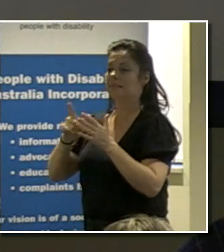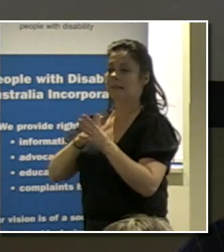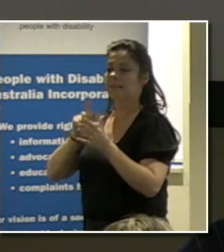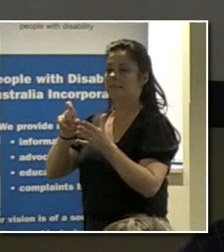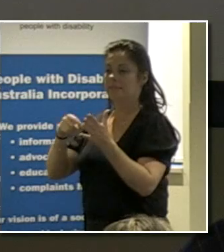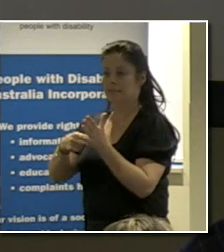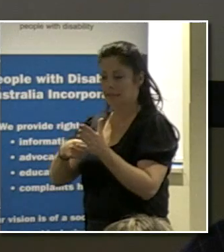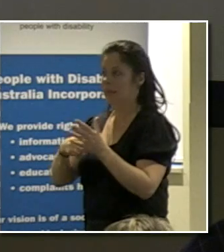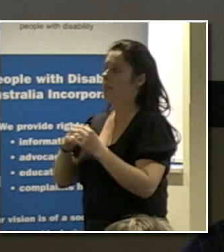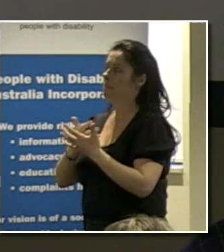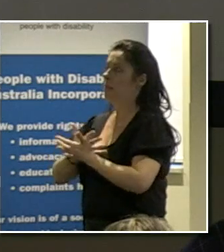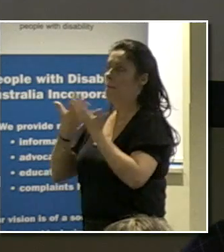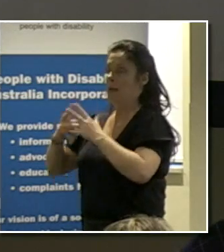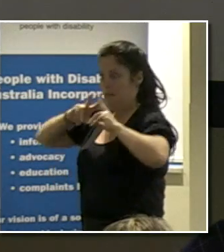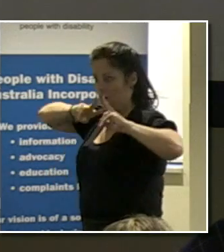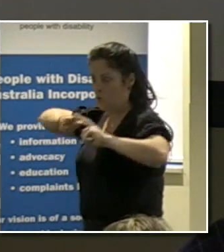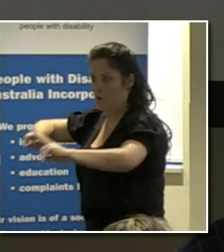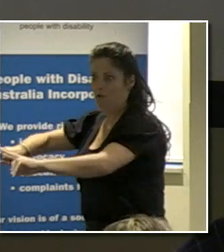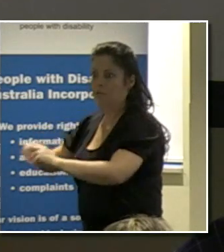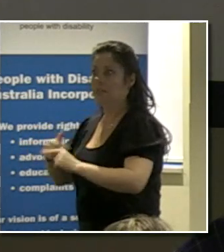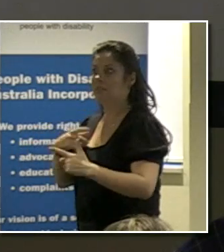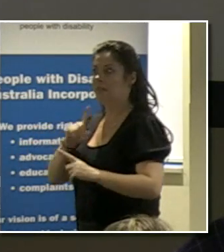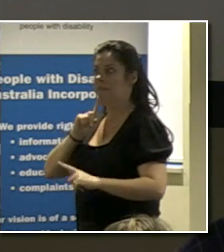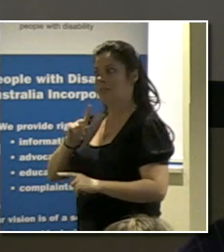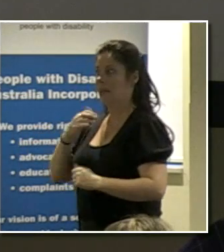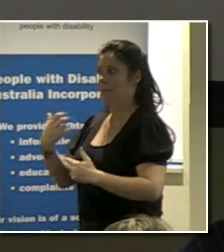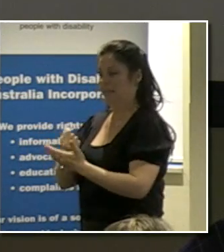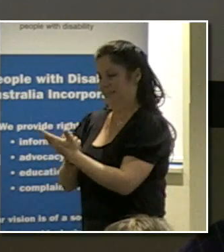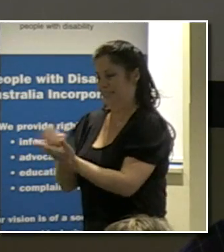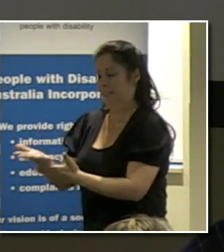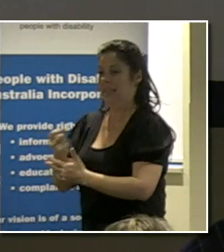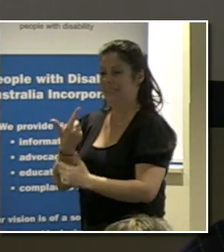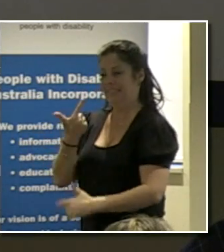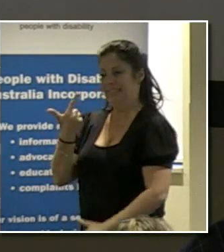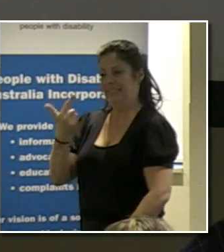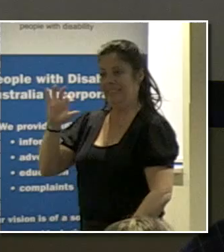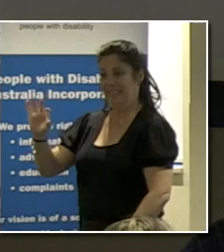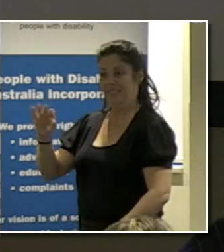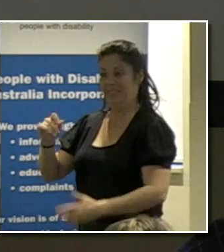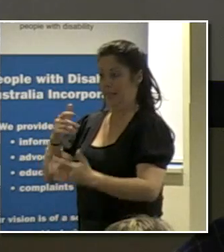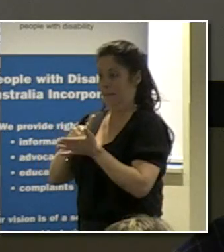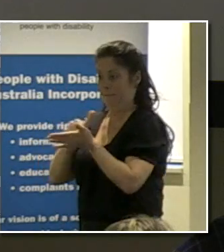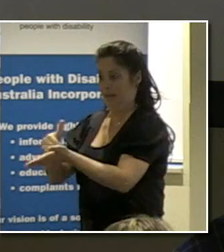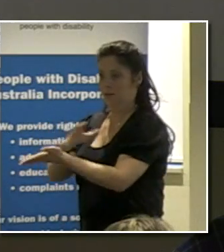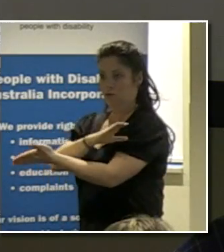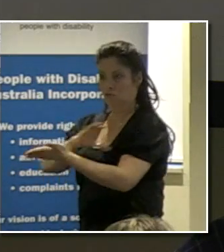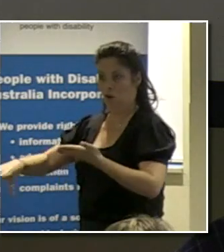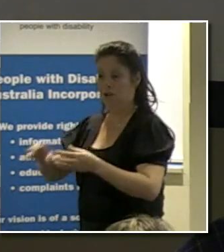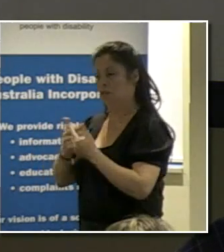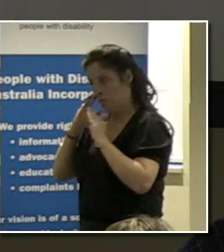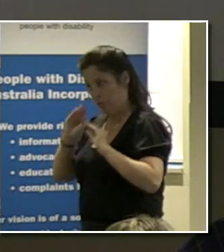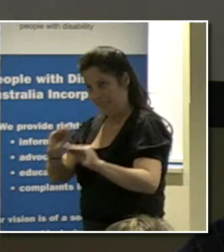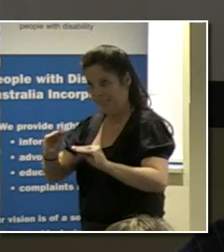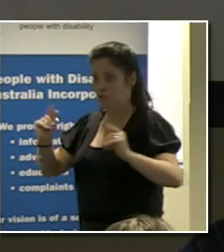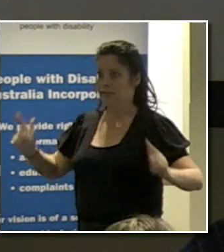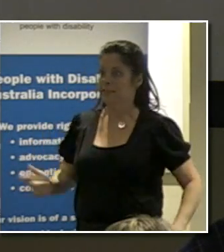major inquiry that recommends spending about $70 million for teachers to come up with new ways to ensure that people